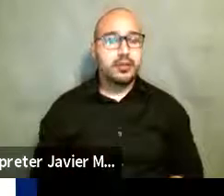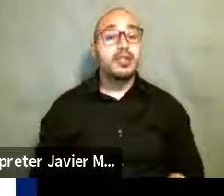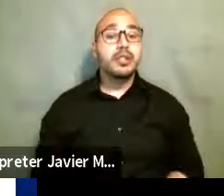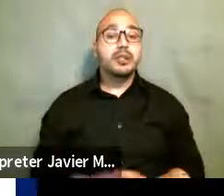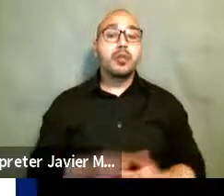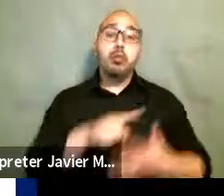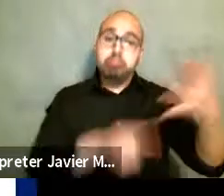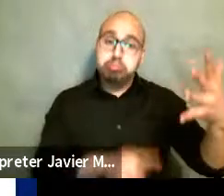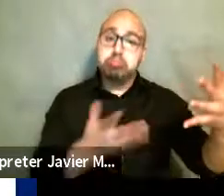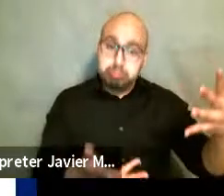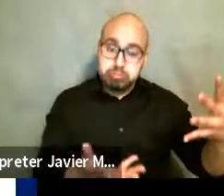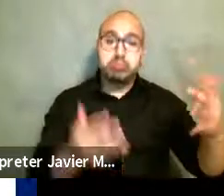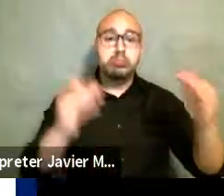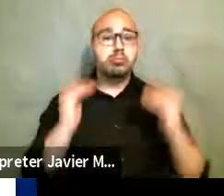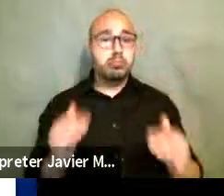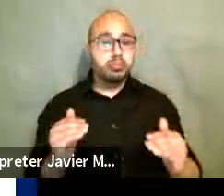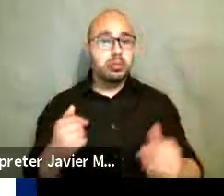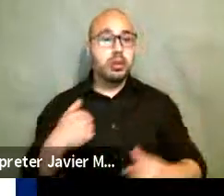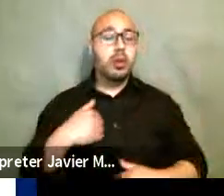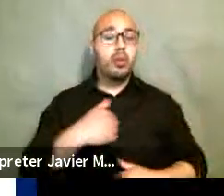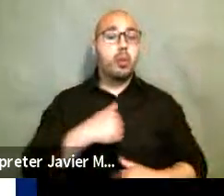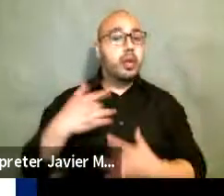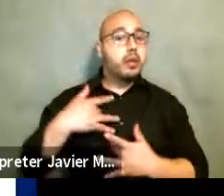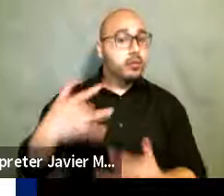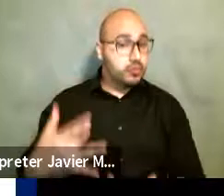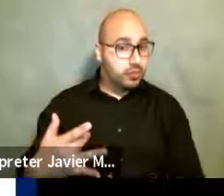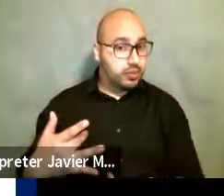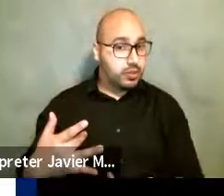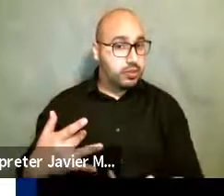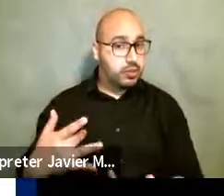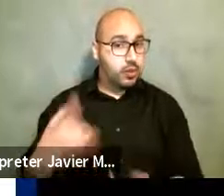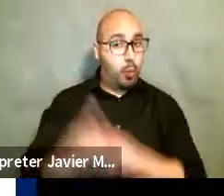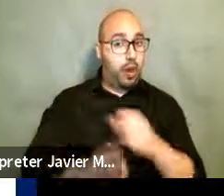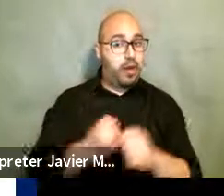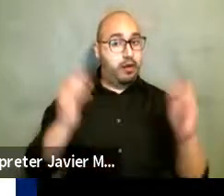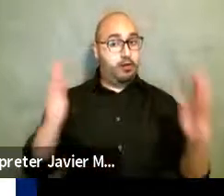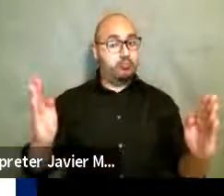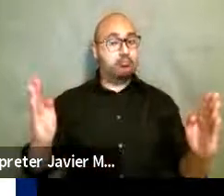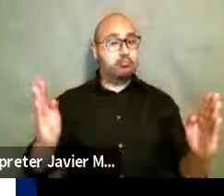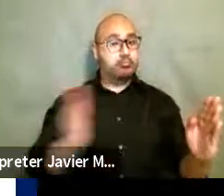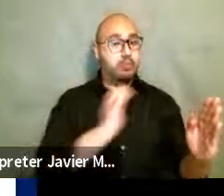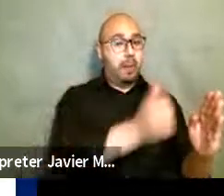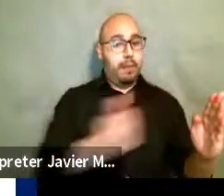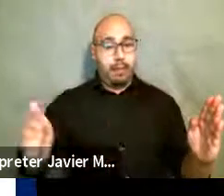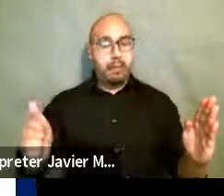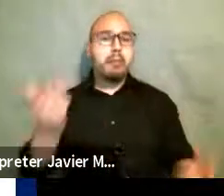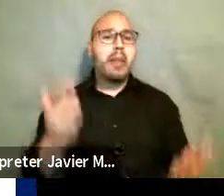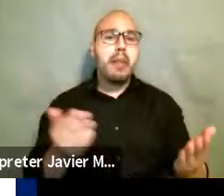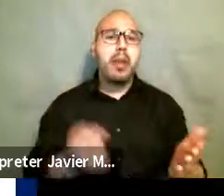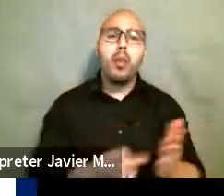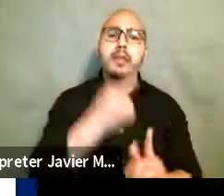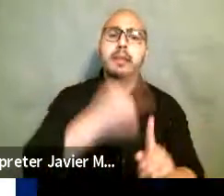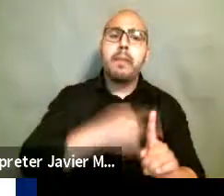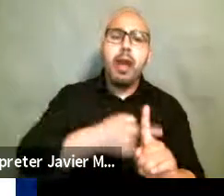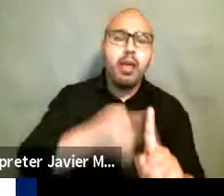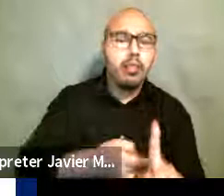anyway, we do usually in a year, we would have maybe once a month,